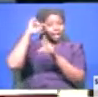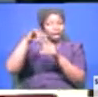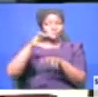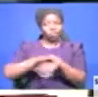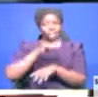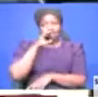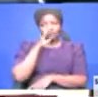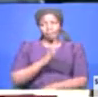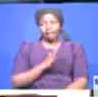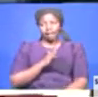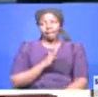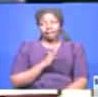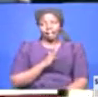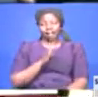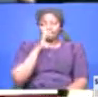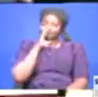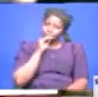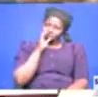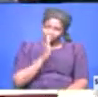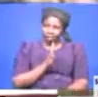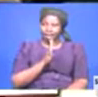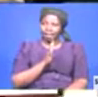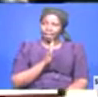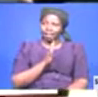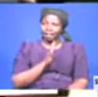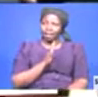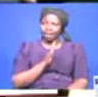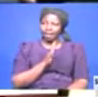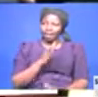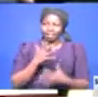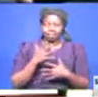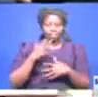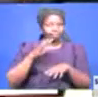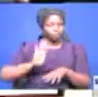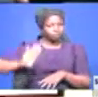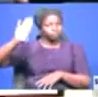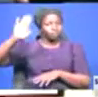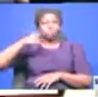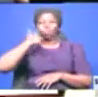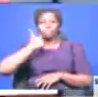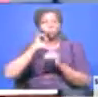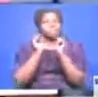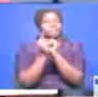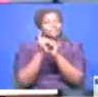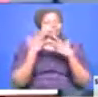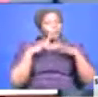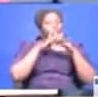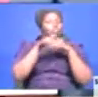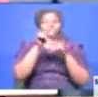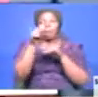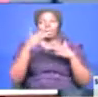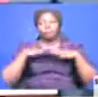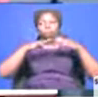Juu ya kutaka spika. Sipika anachukua naenda kuapisha na watu 11 na watu wengine wote wako nje. No member has